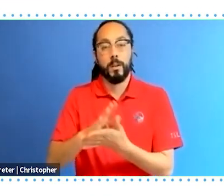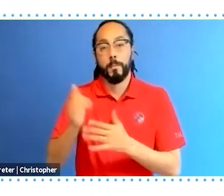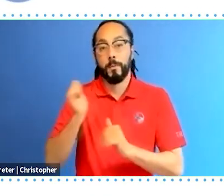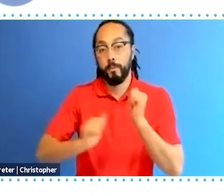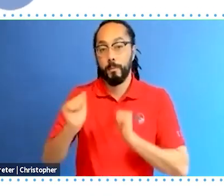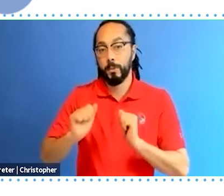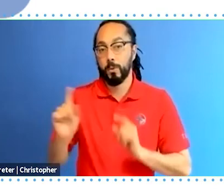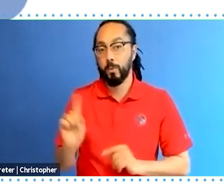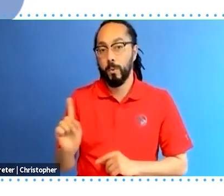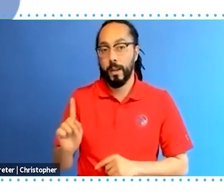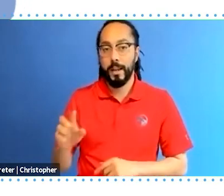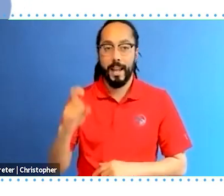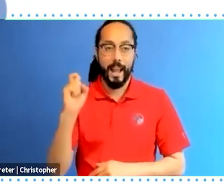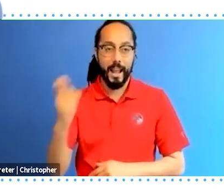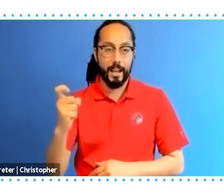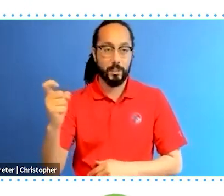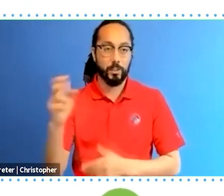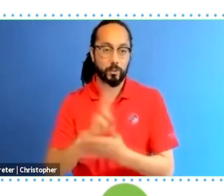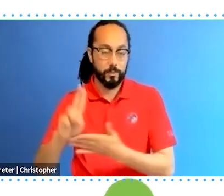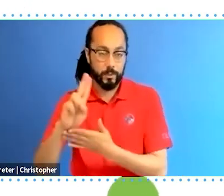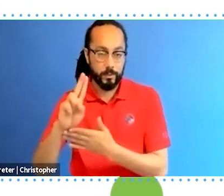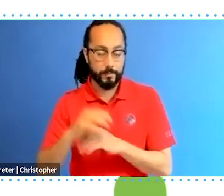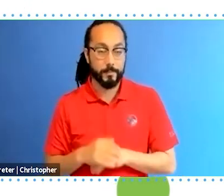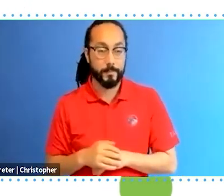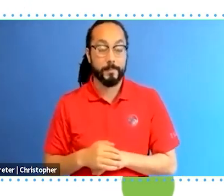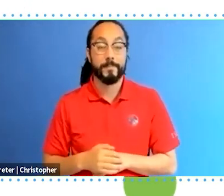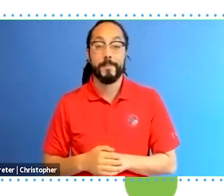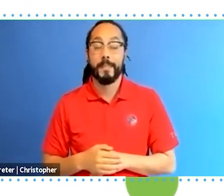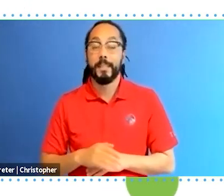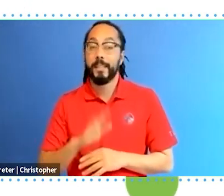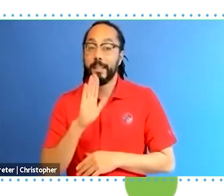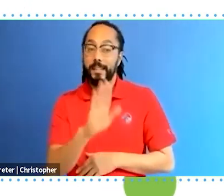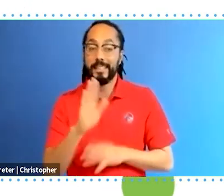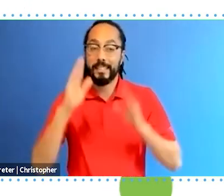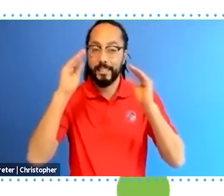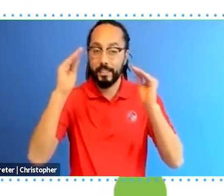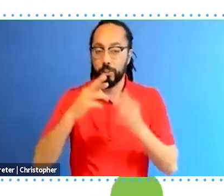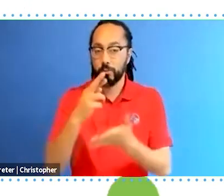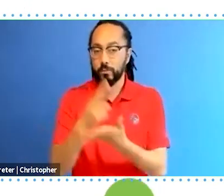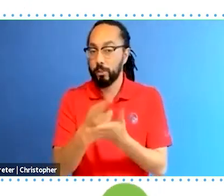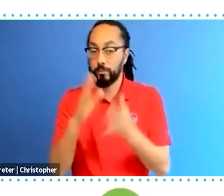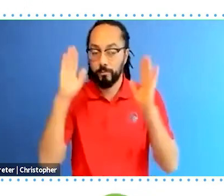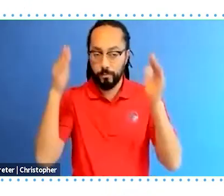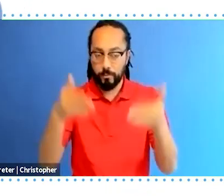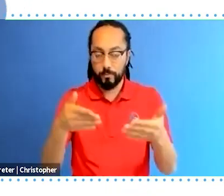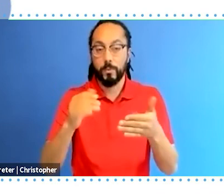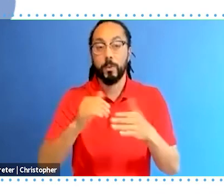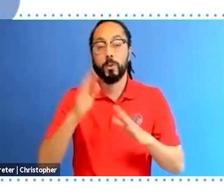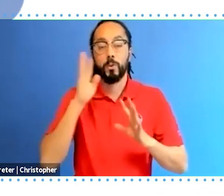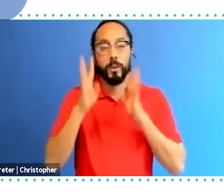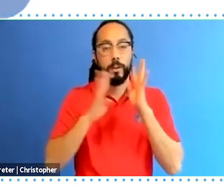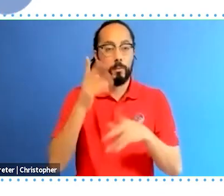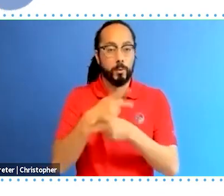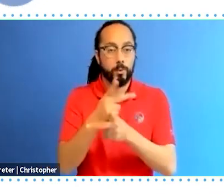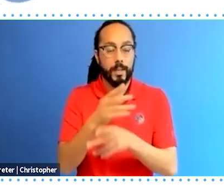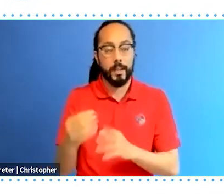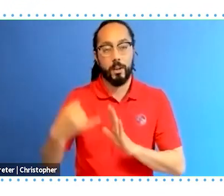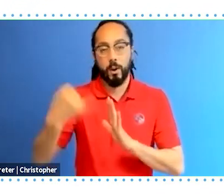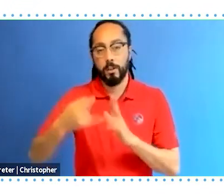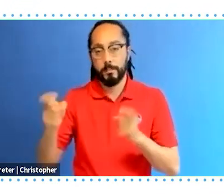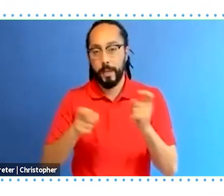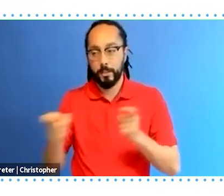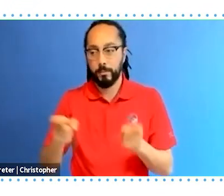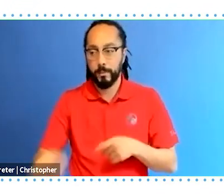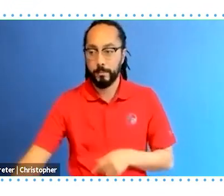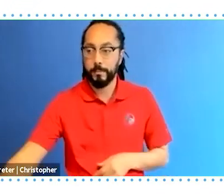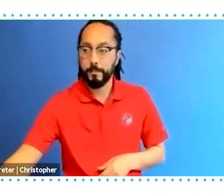at X University, where his teaching and research is focused on creative producing and arts management. Prior to that, he